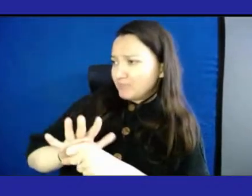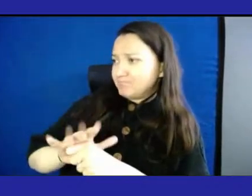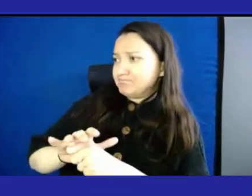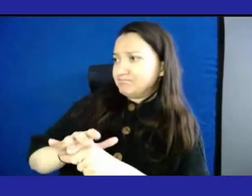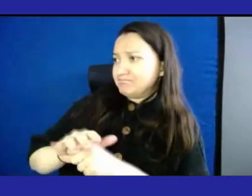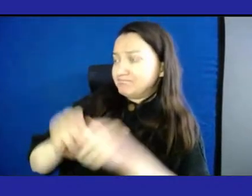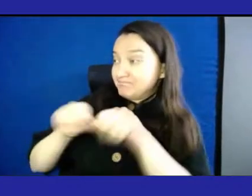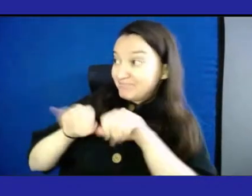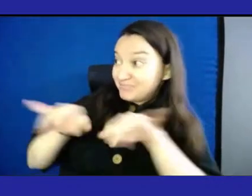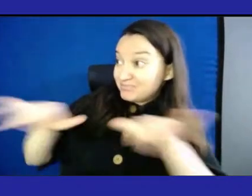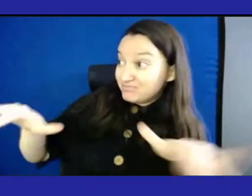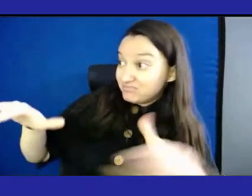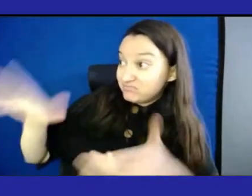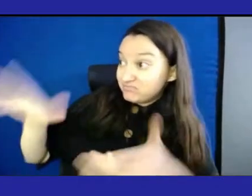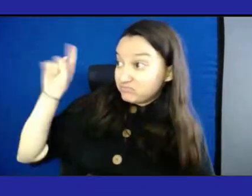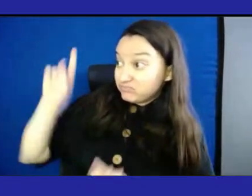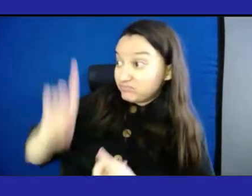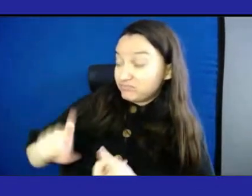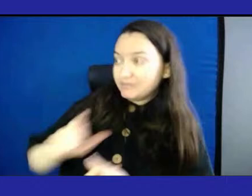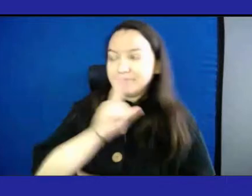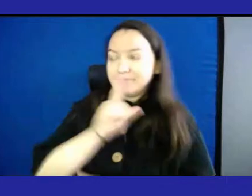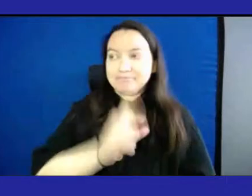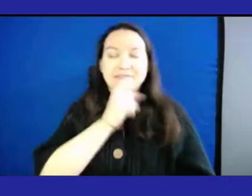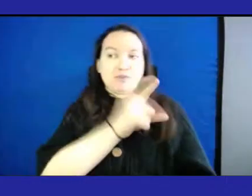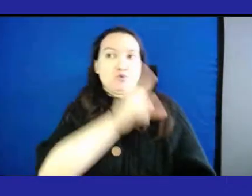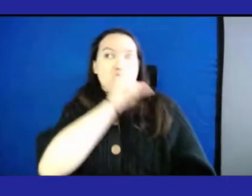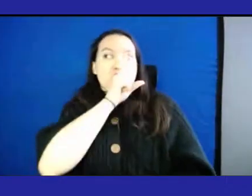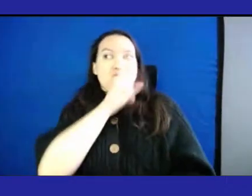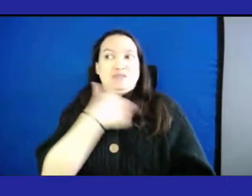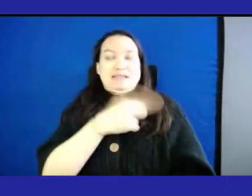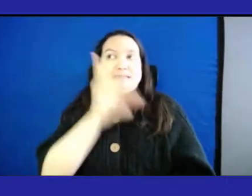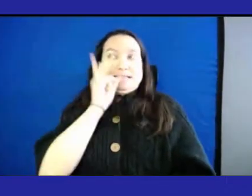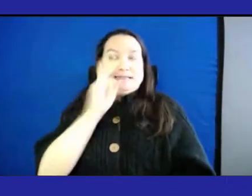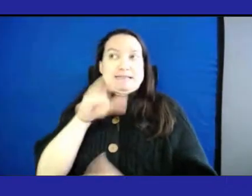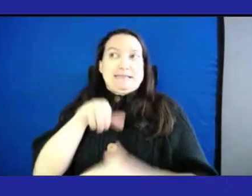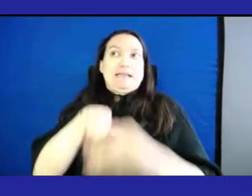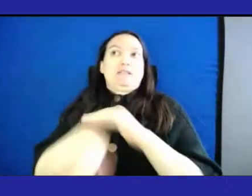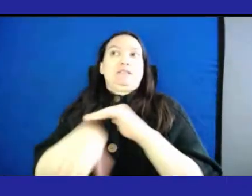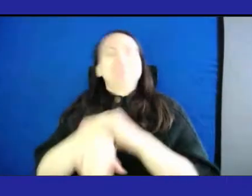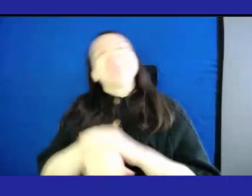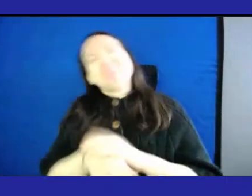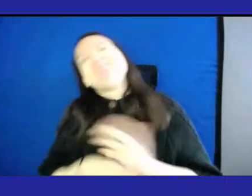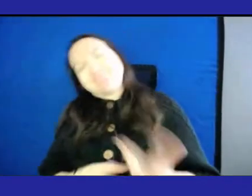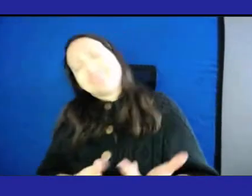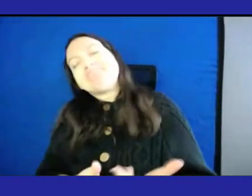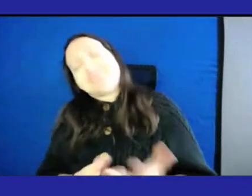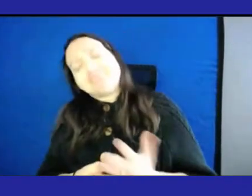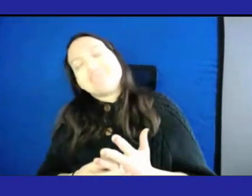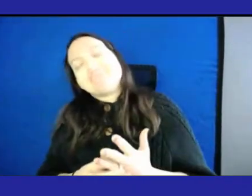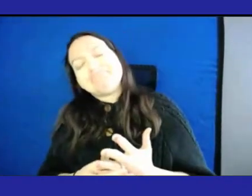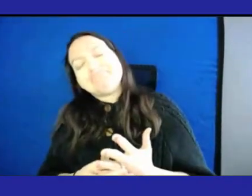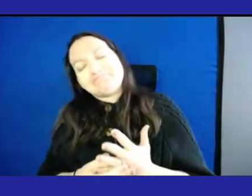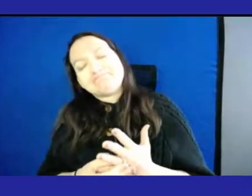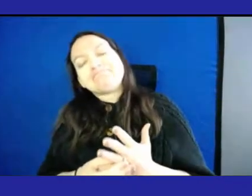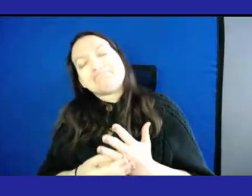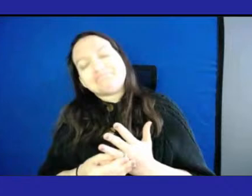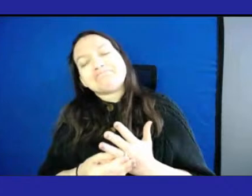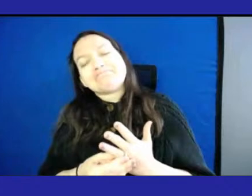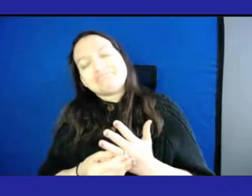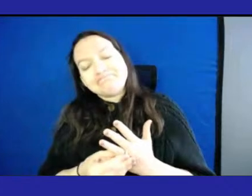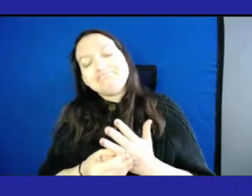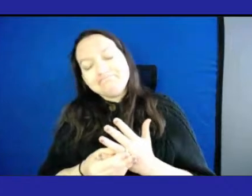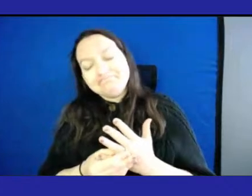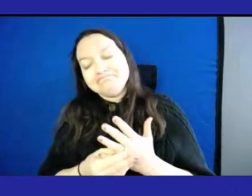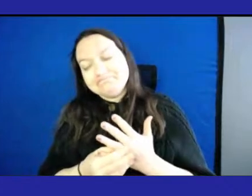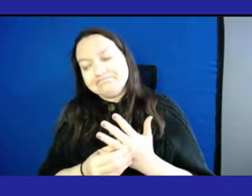doesn't have to do with who we're seeing or accessing. Yeah, no, I think it is that people have